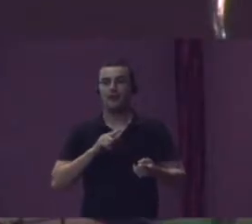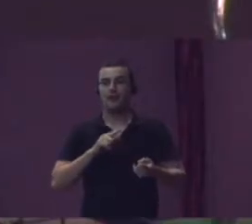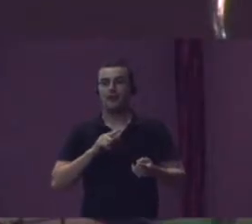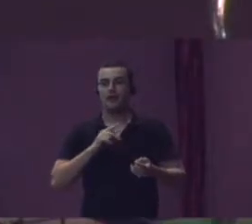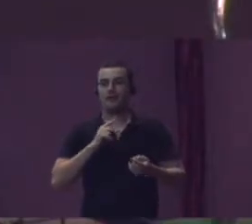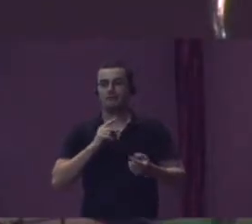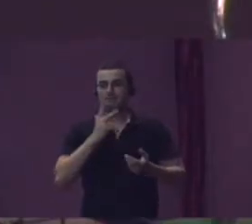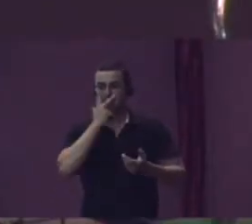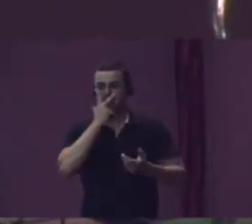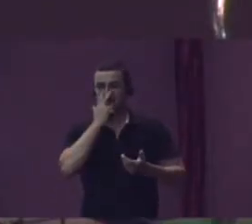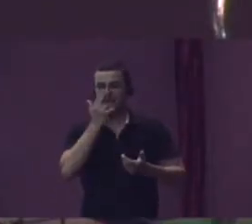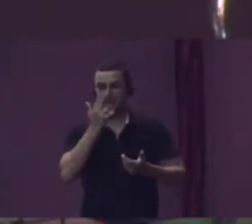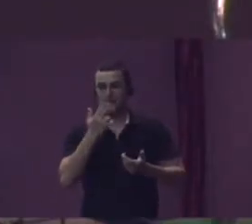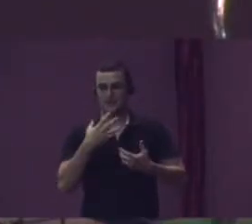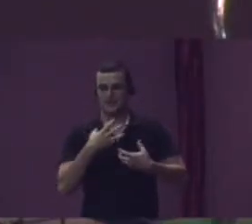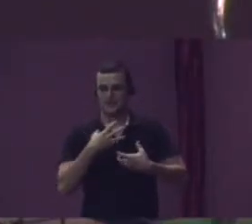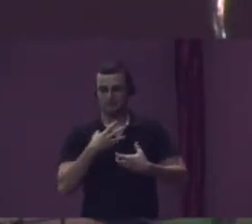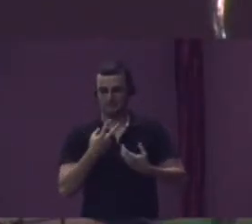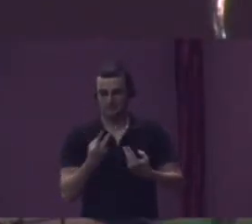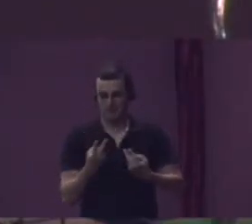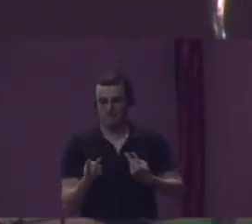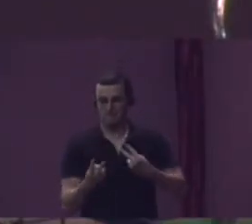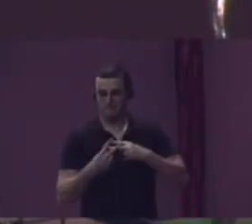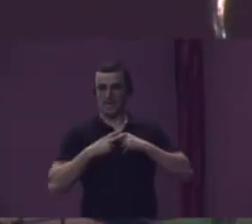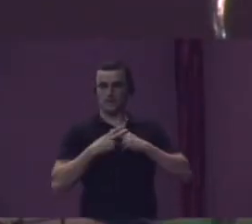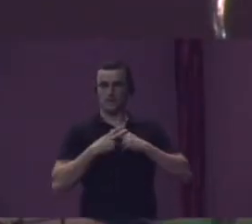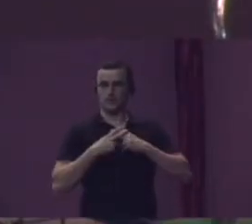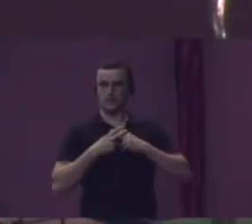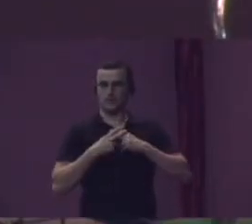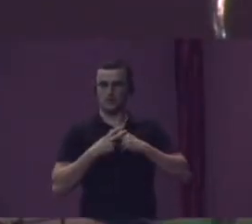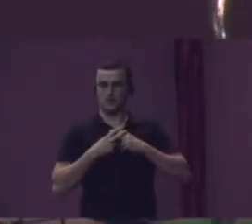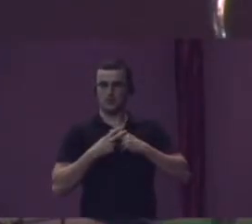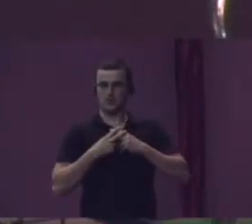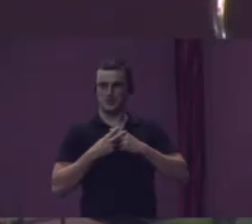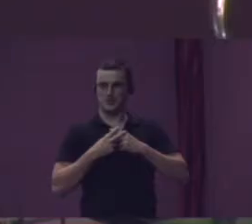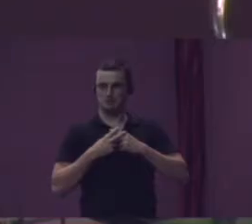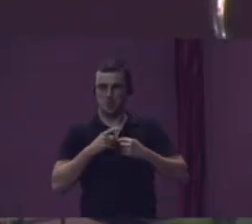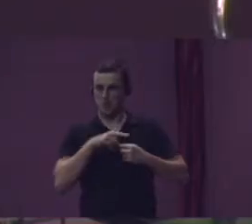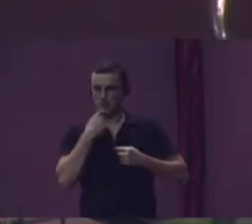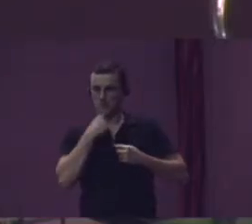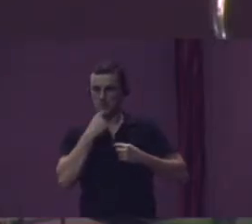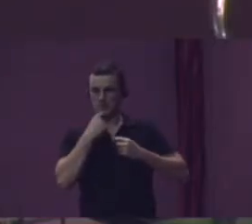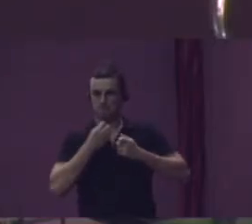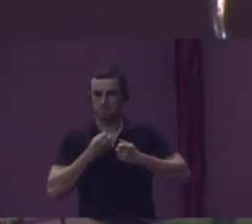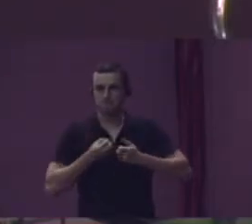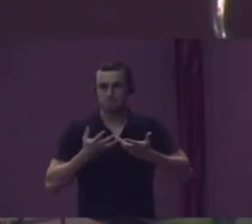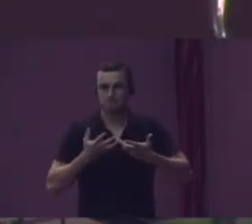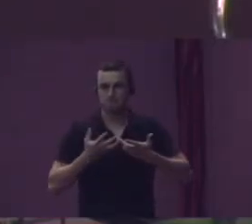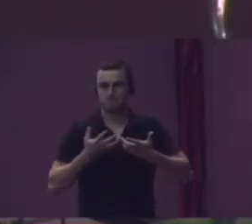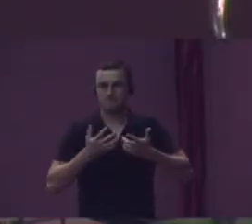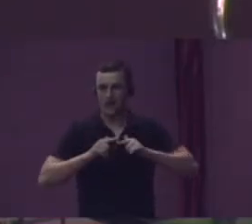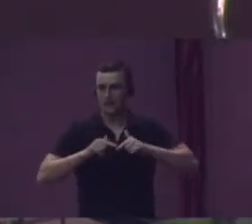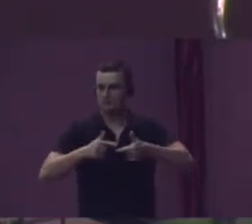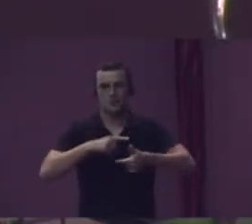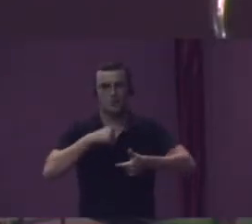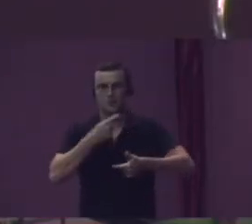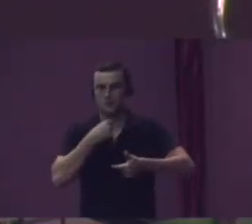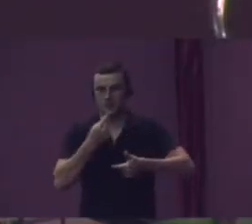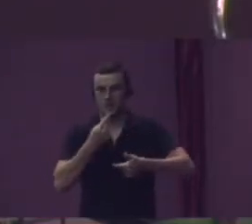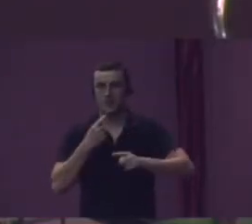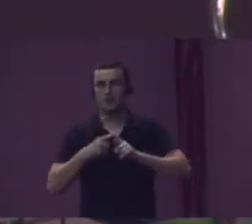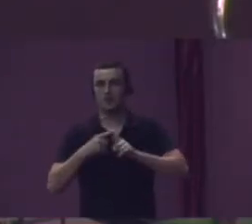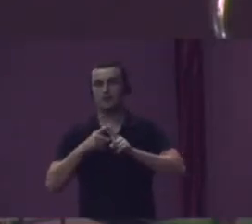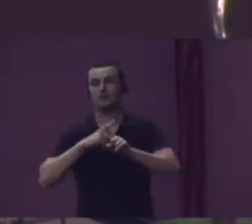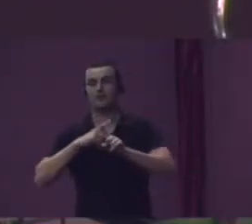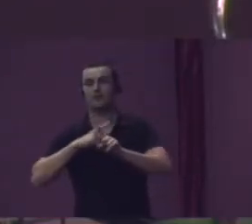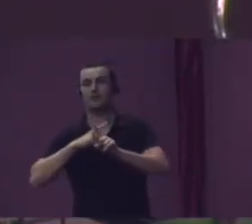by new arrivals from insurance companies and the legal world. The emphasis Western societies have placed on risks, such as legal